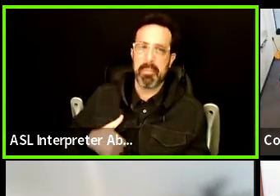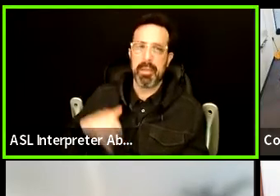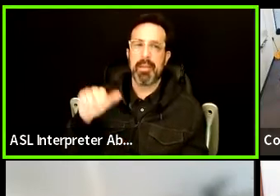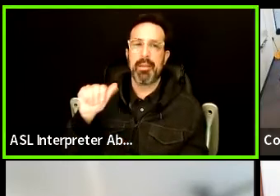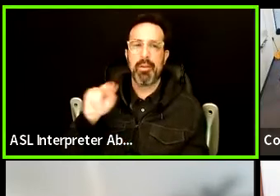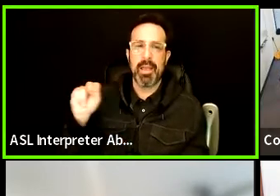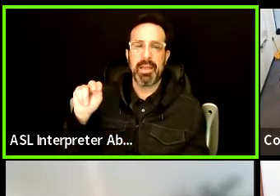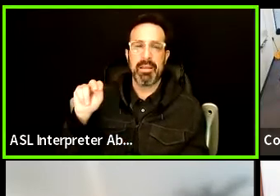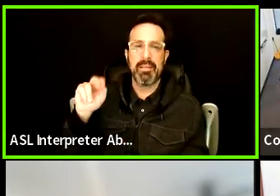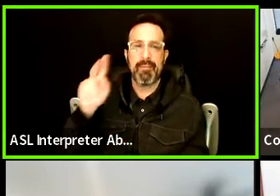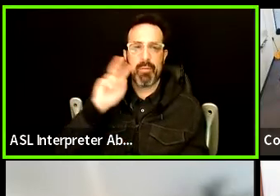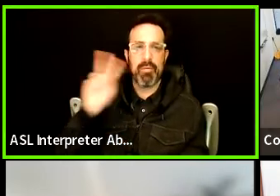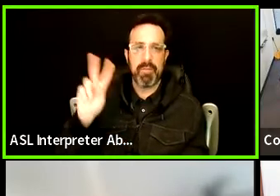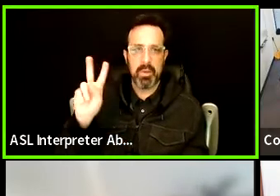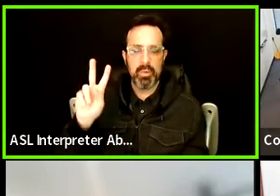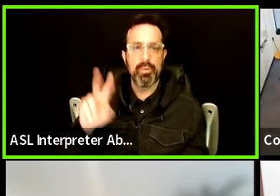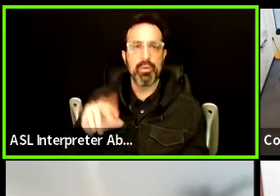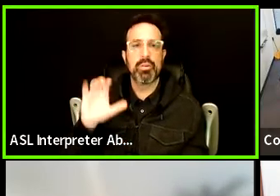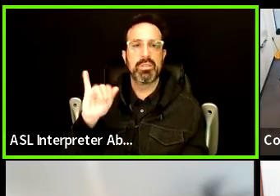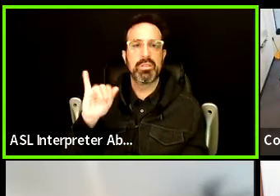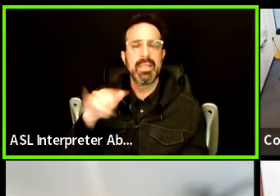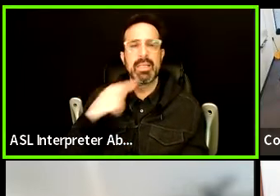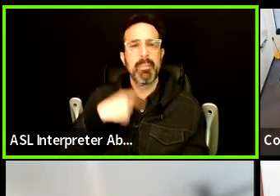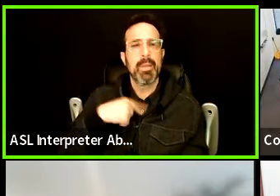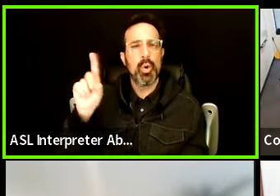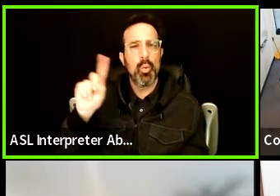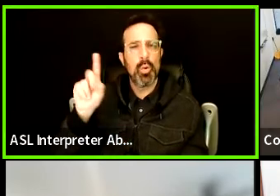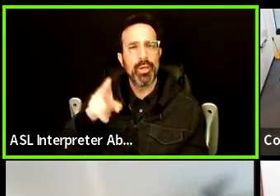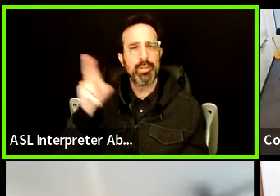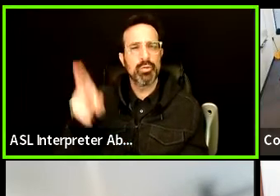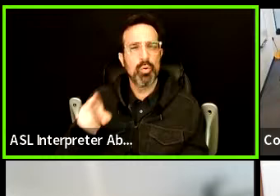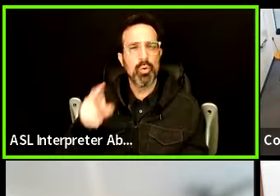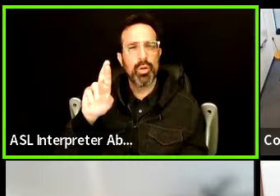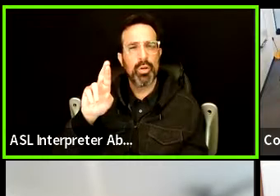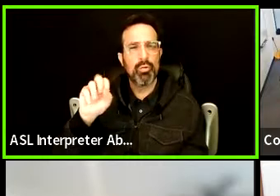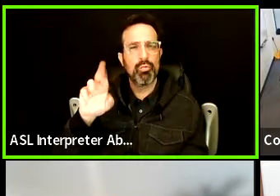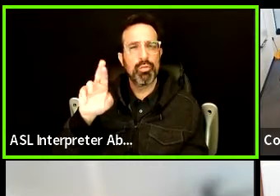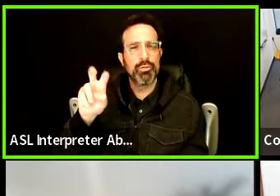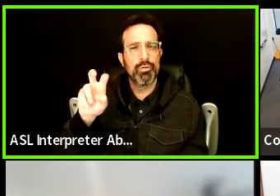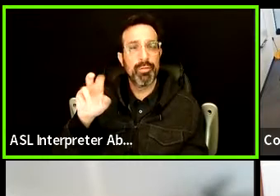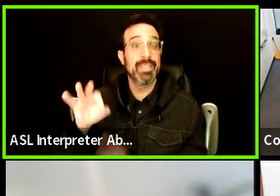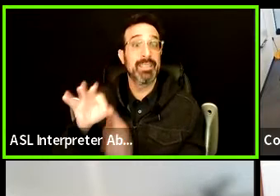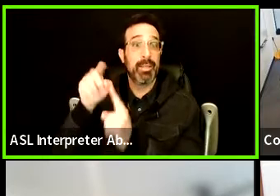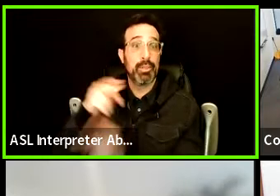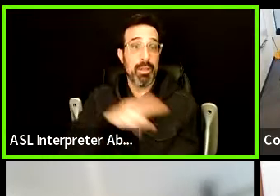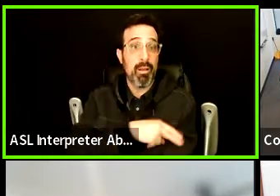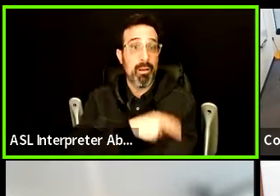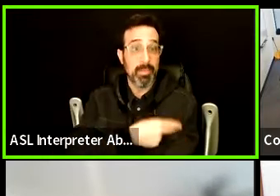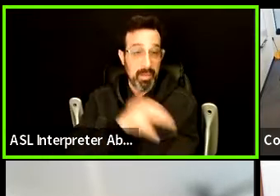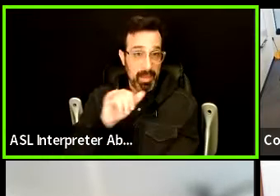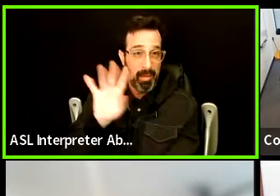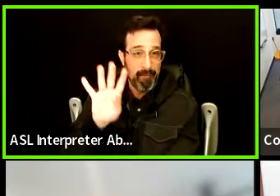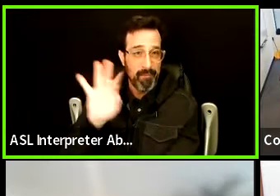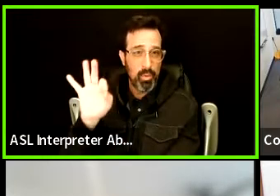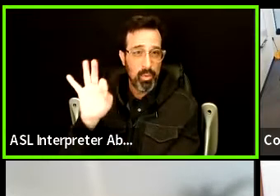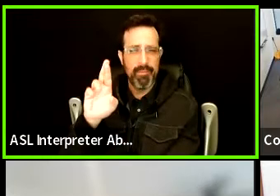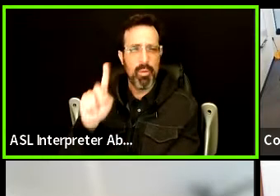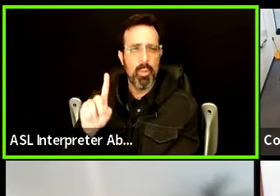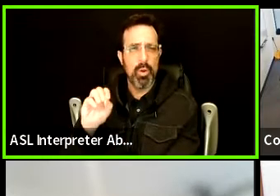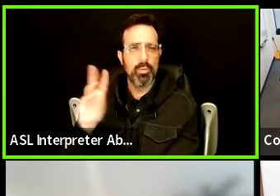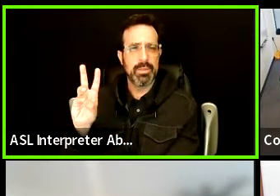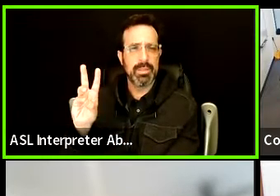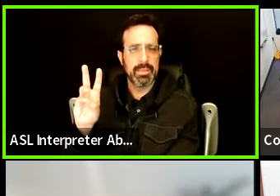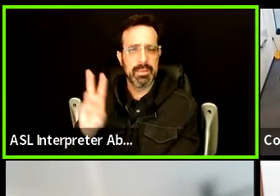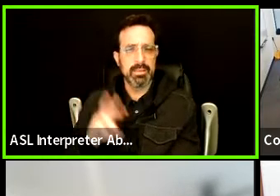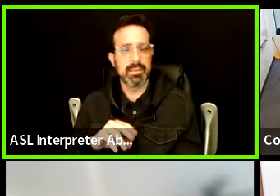of Vancouver. Could you tell me where the historic reserve, especially the hospital, is? Is that a 4F or a 106?